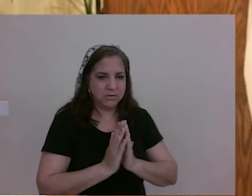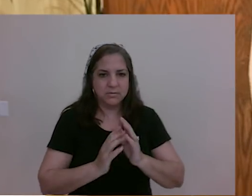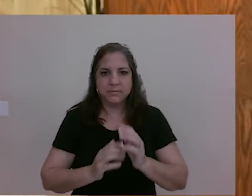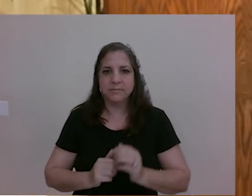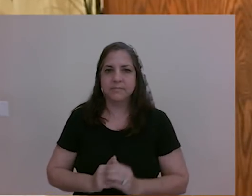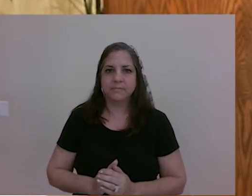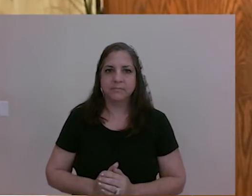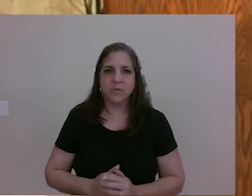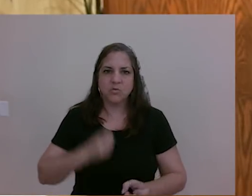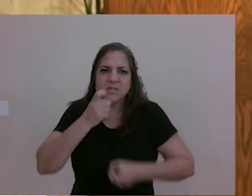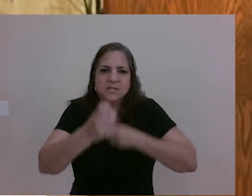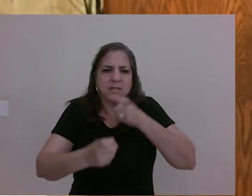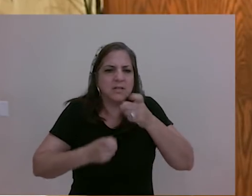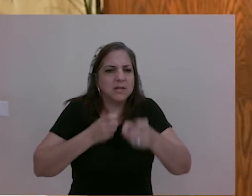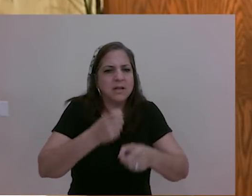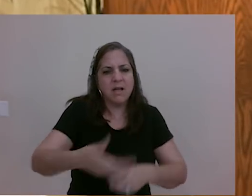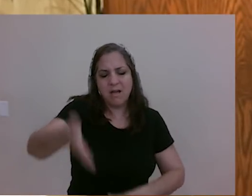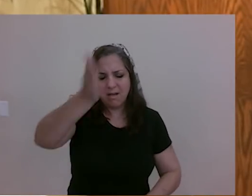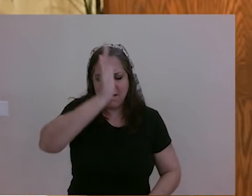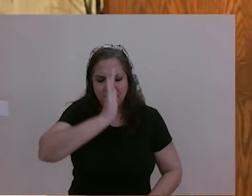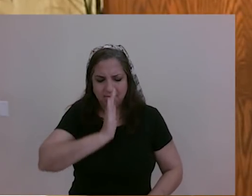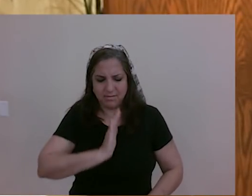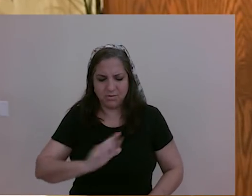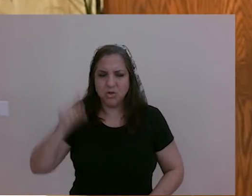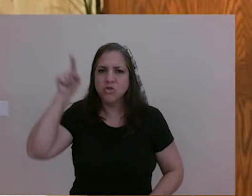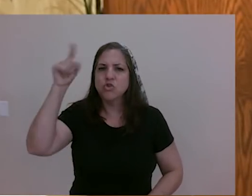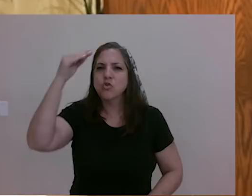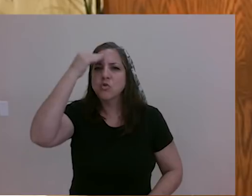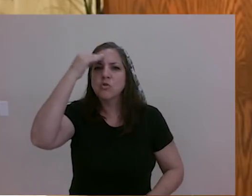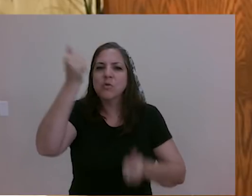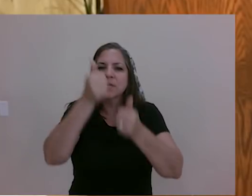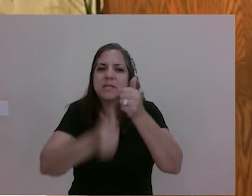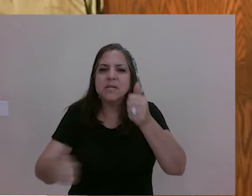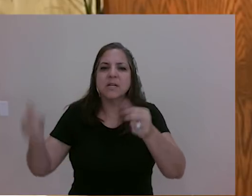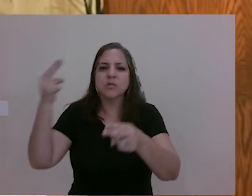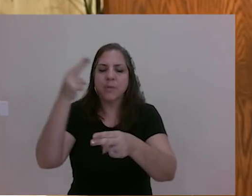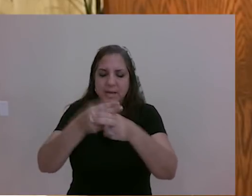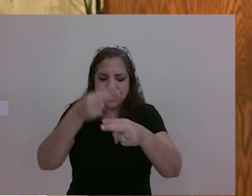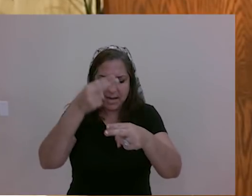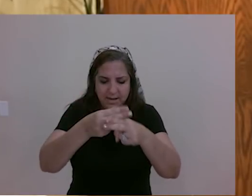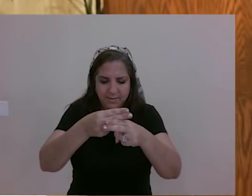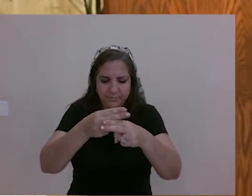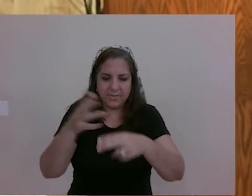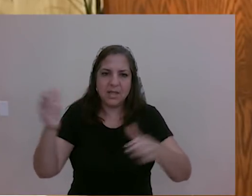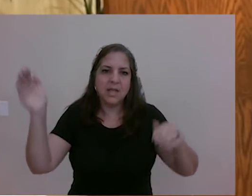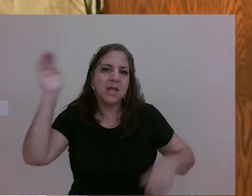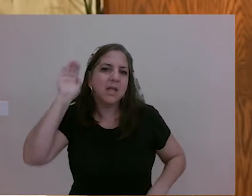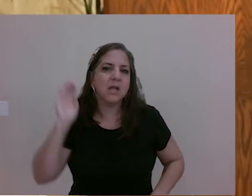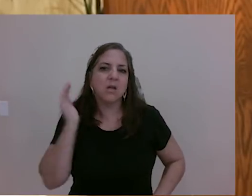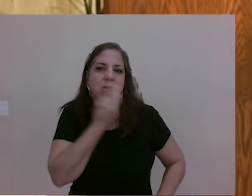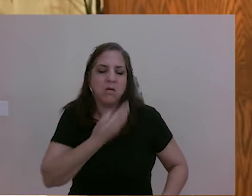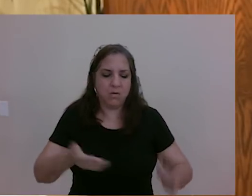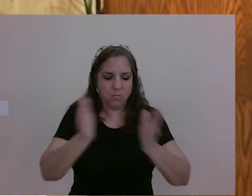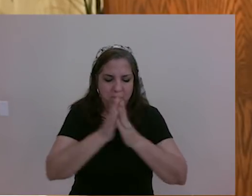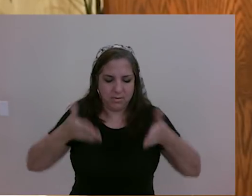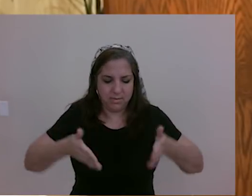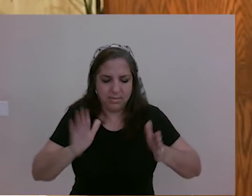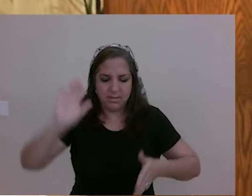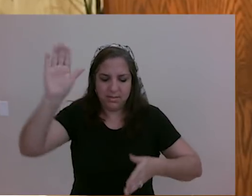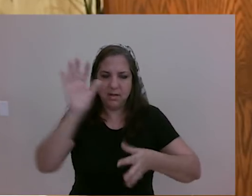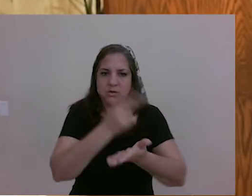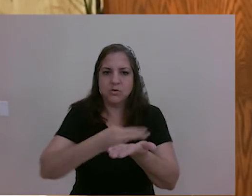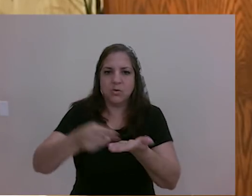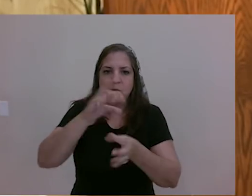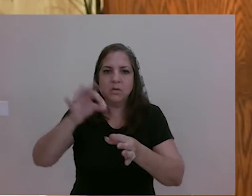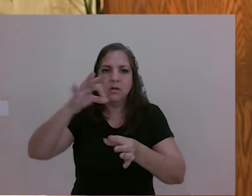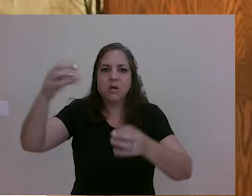Generous God, you know us each by name. Hear our prayers and let your Holy Spirit fill our hearts.